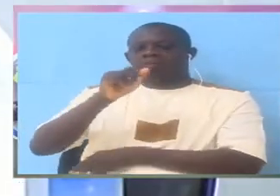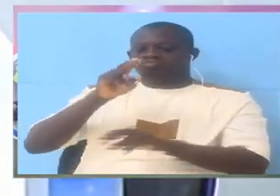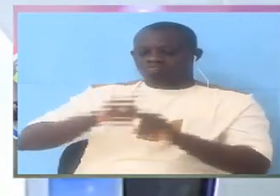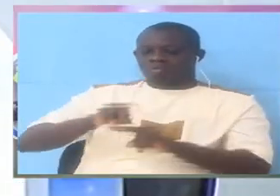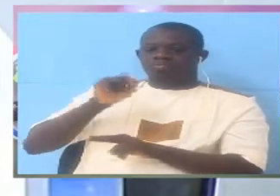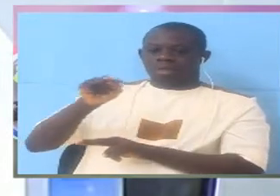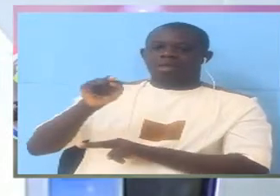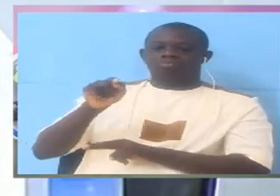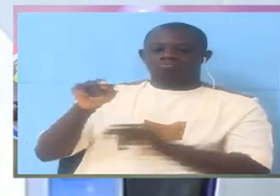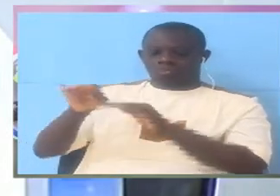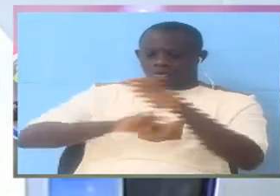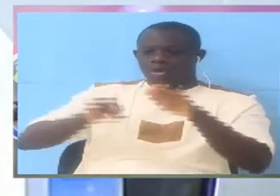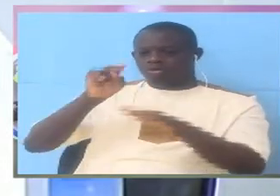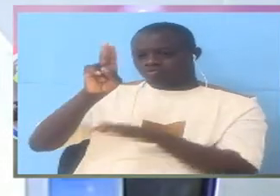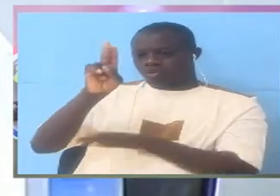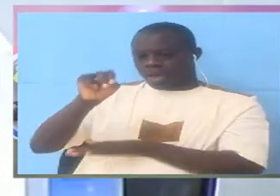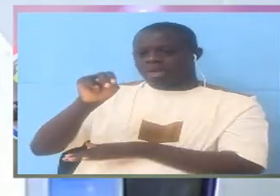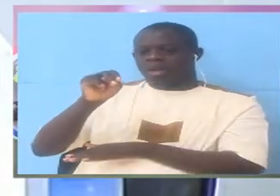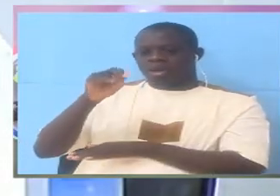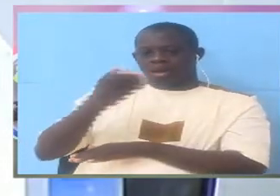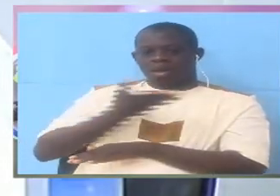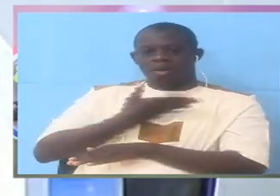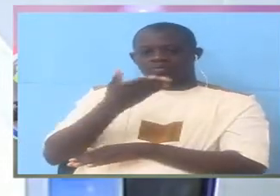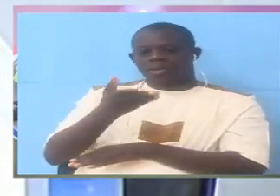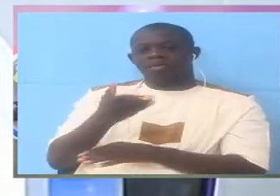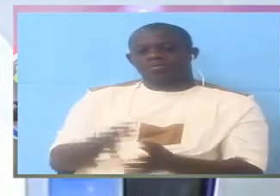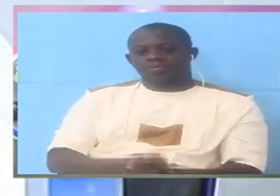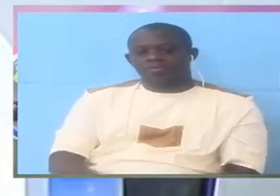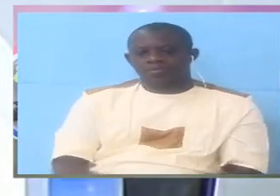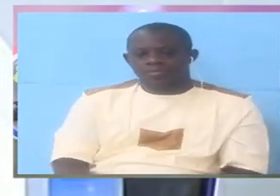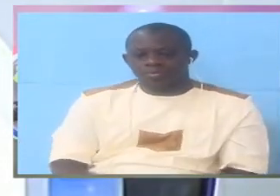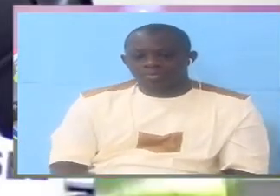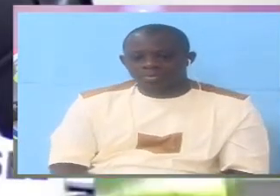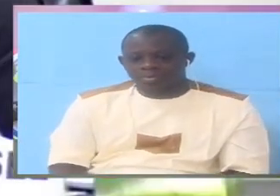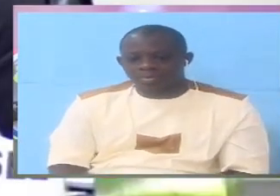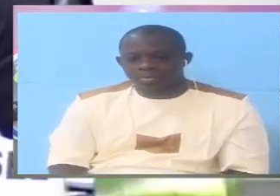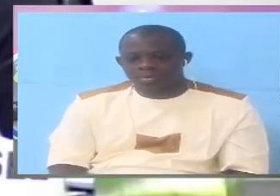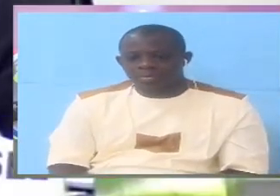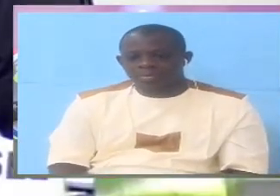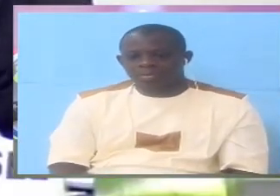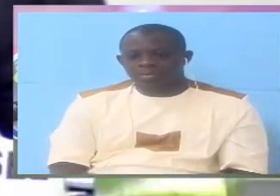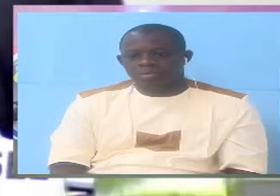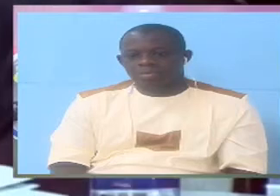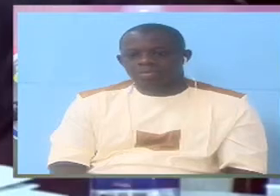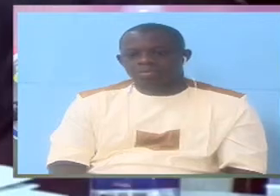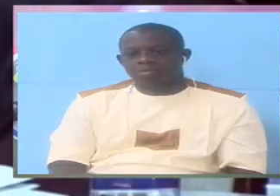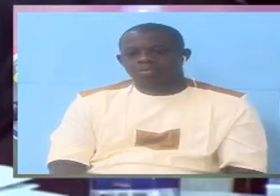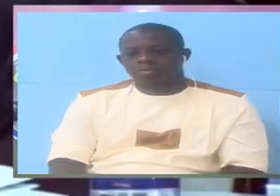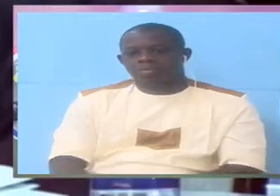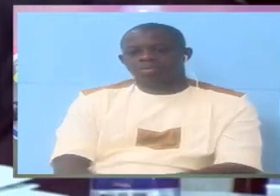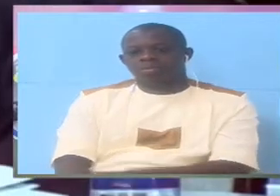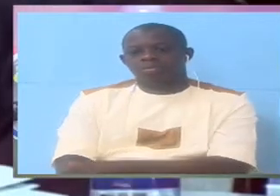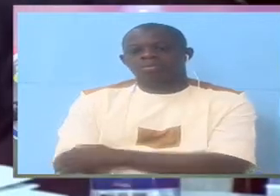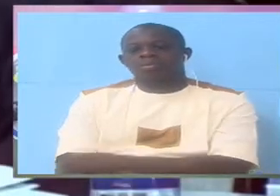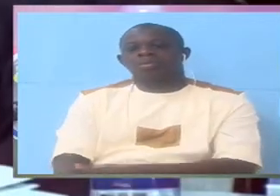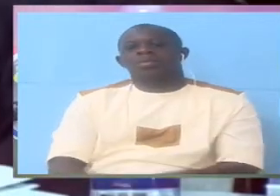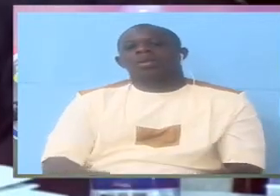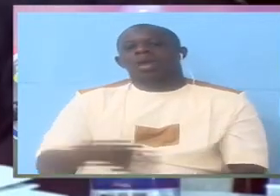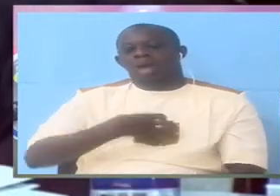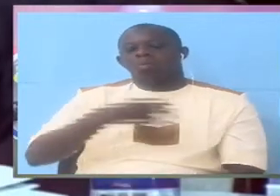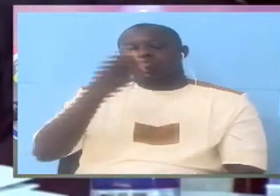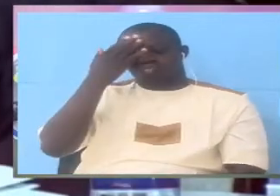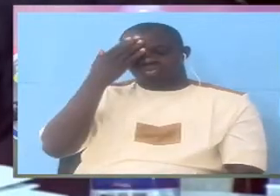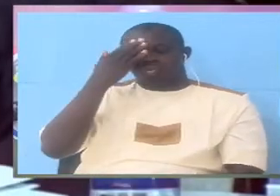mission. I mean, I'm not asking you to name. Confidential issue. No, I'm not asking you to name. I just want to know that